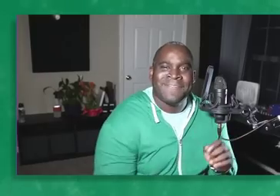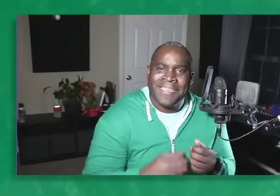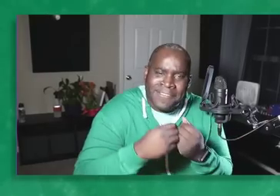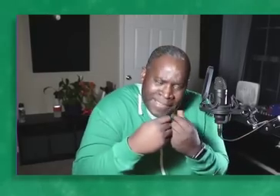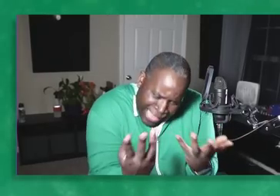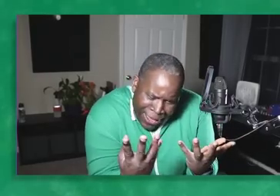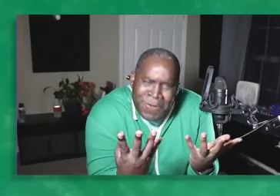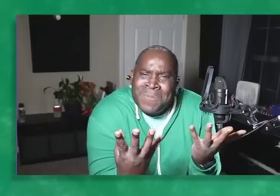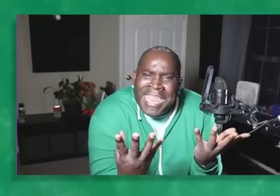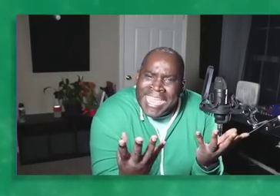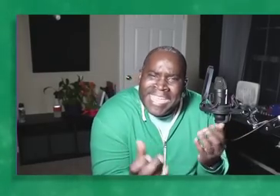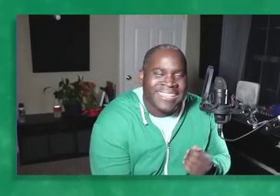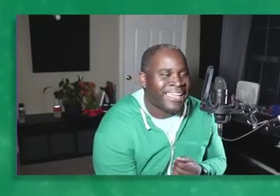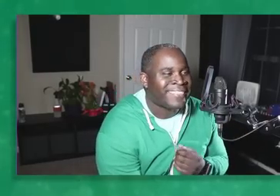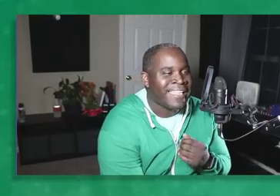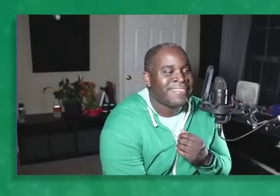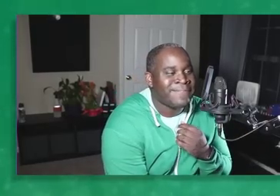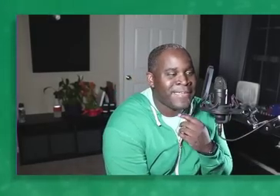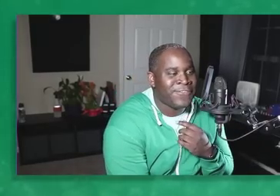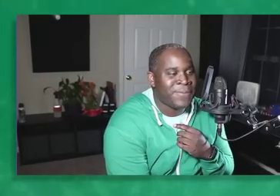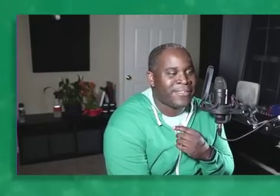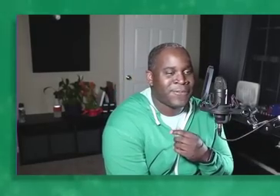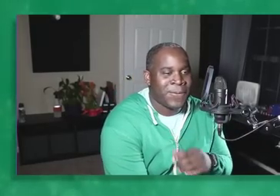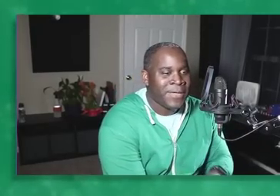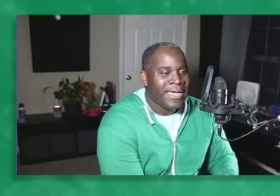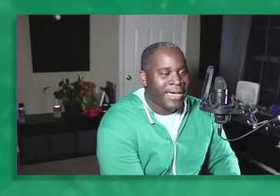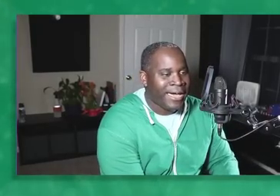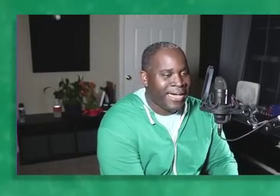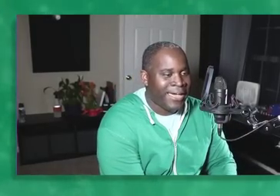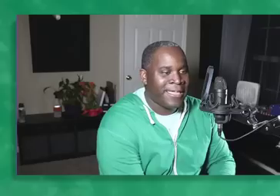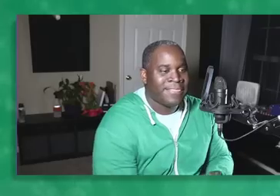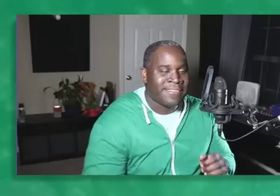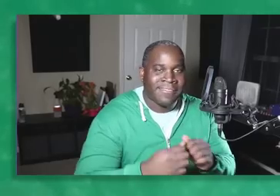That is the face. How many? Like, that's the face you make. So,